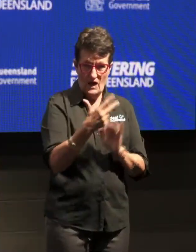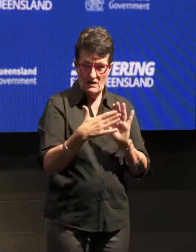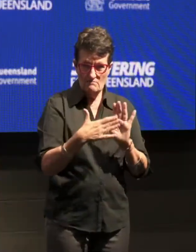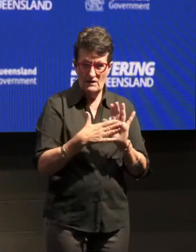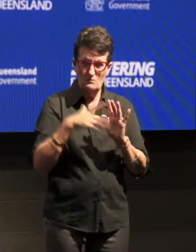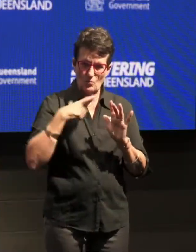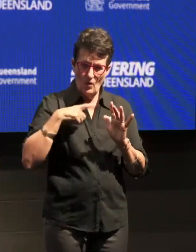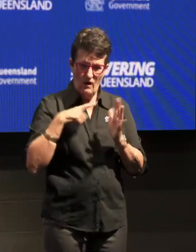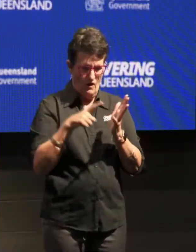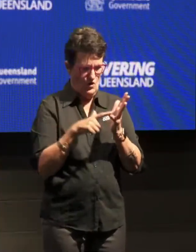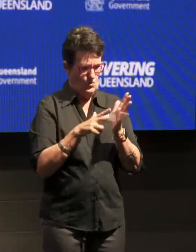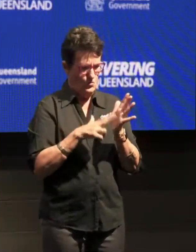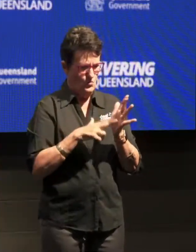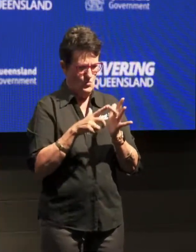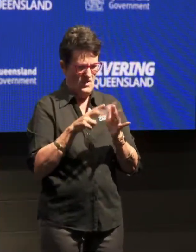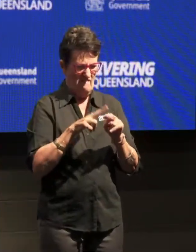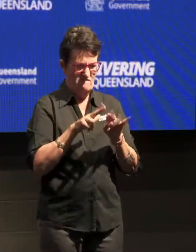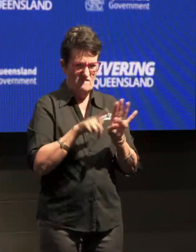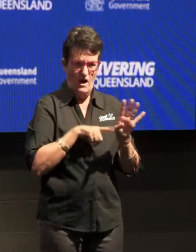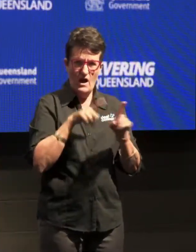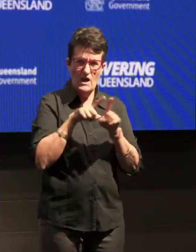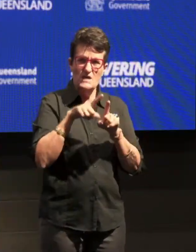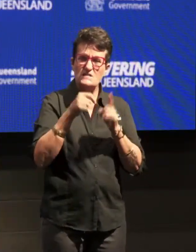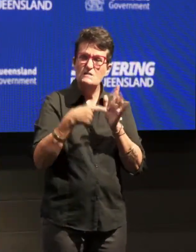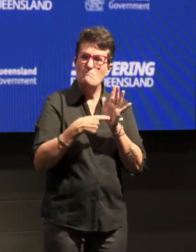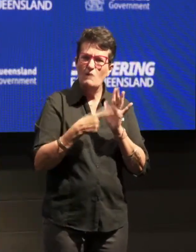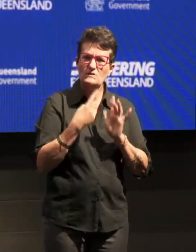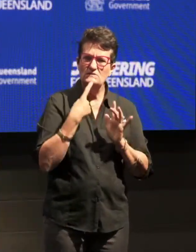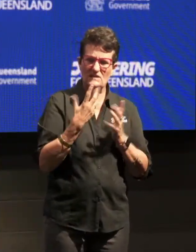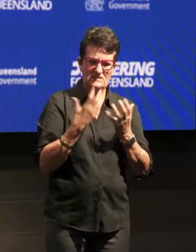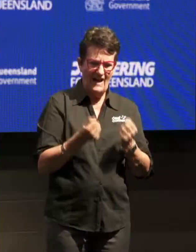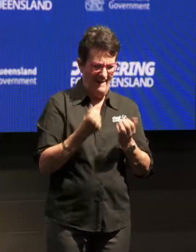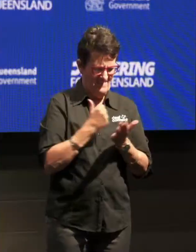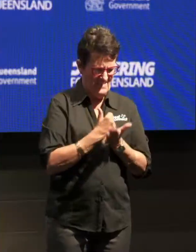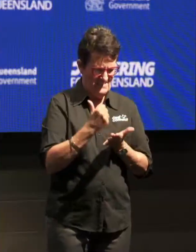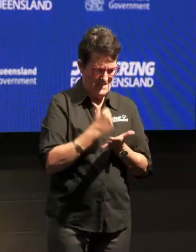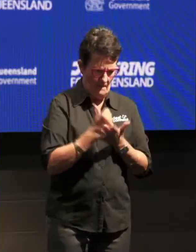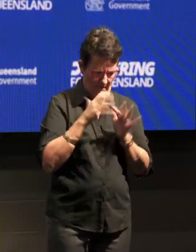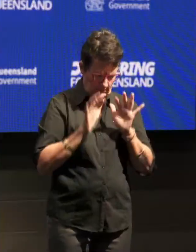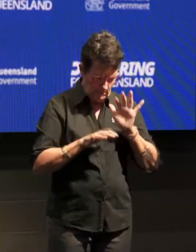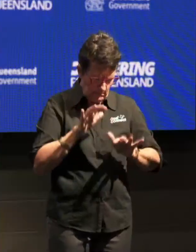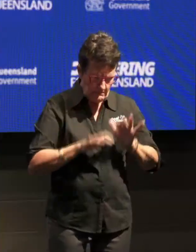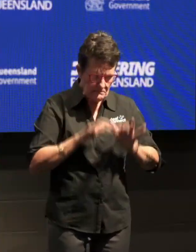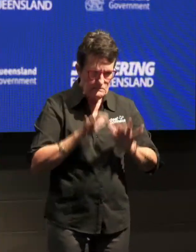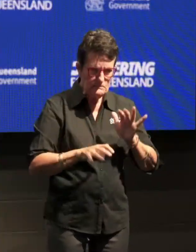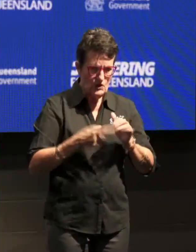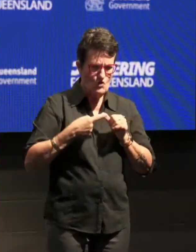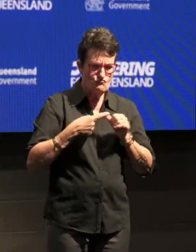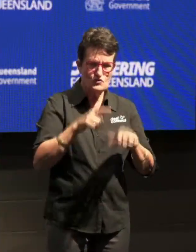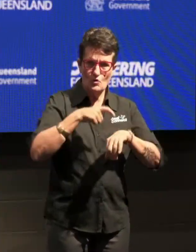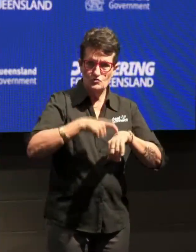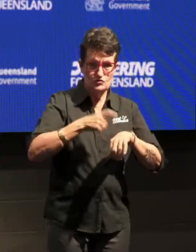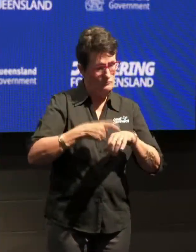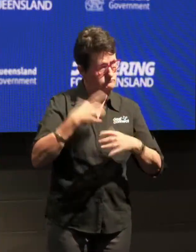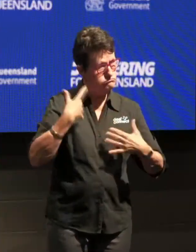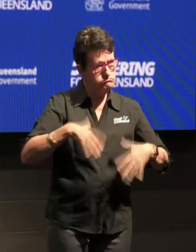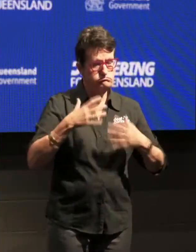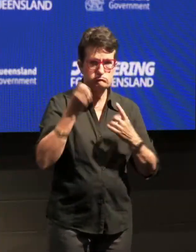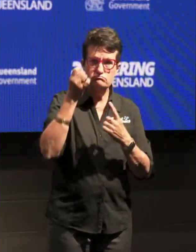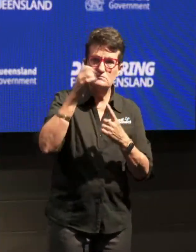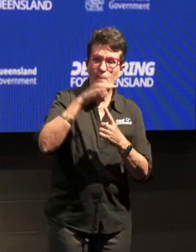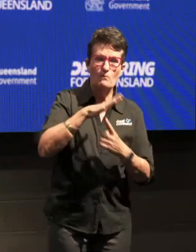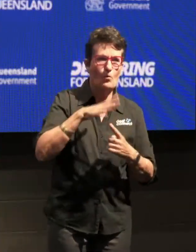Unify, but the department say they have these numbers manually inputted, those response times, which are very important